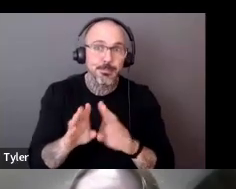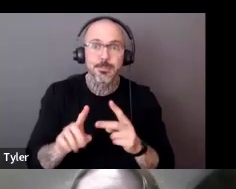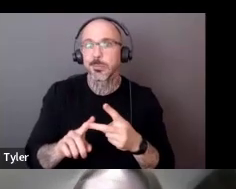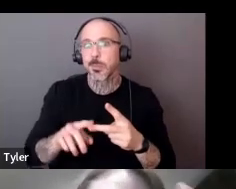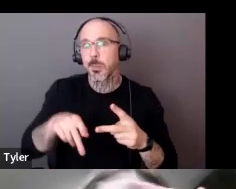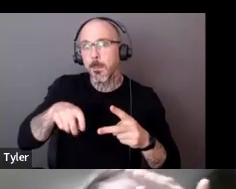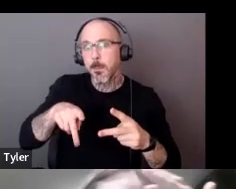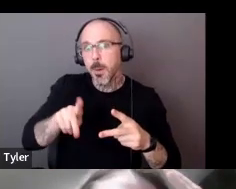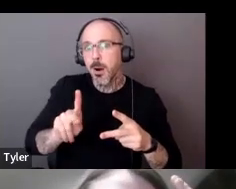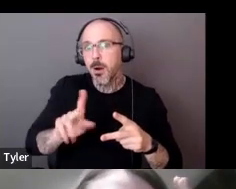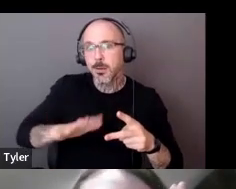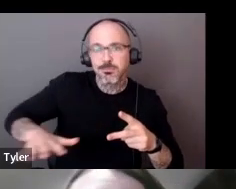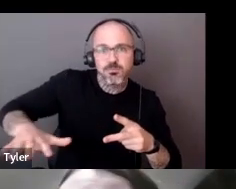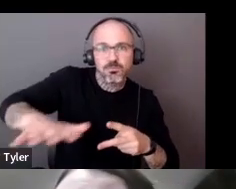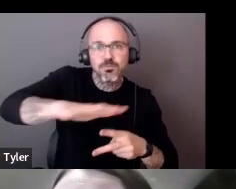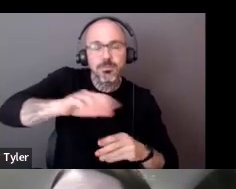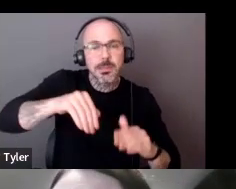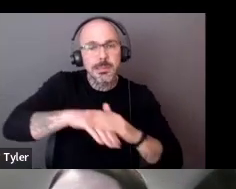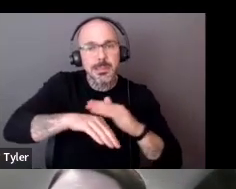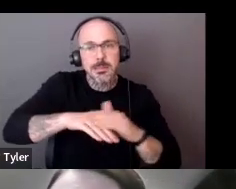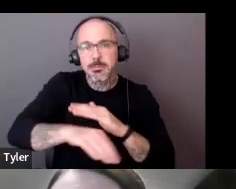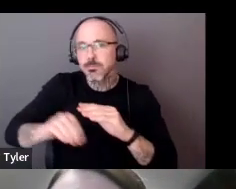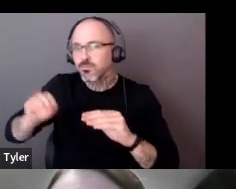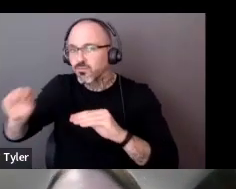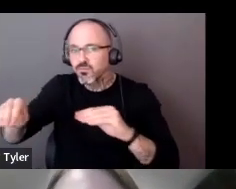accessible. How important is that?